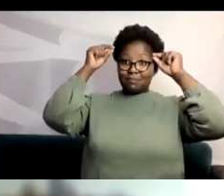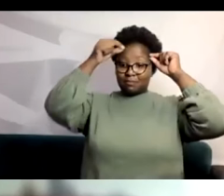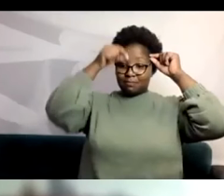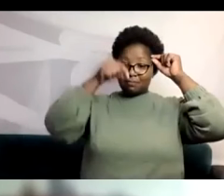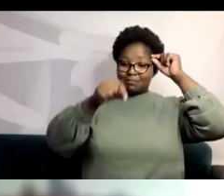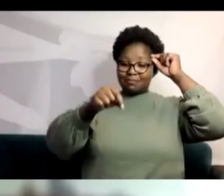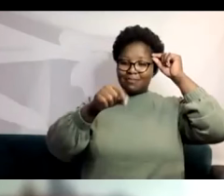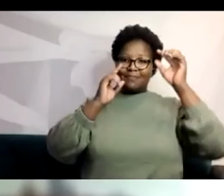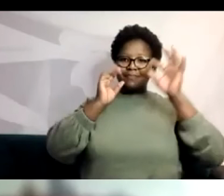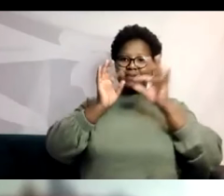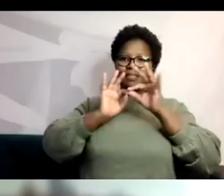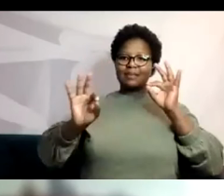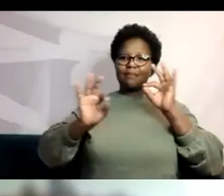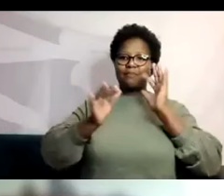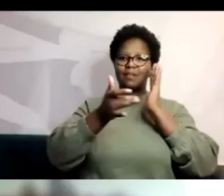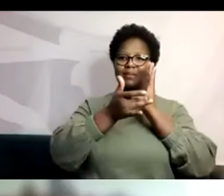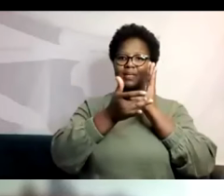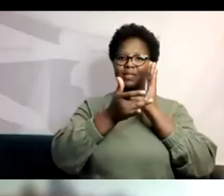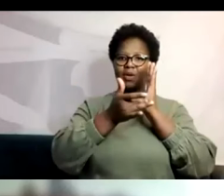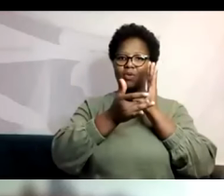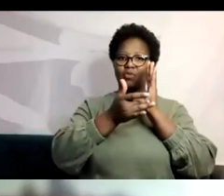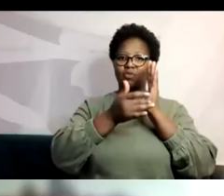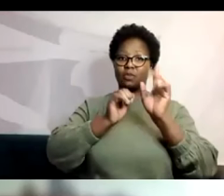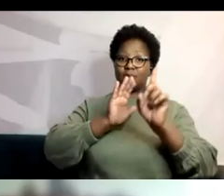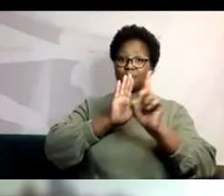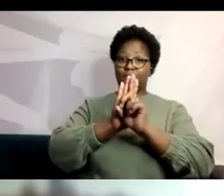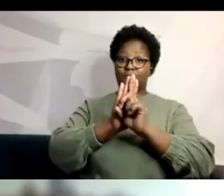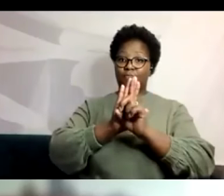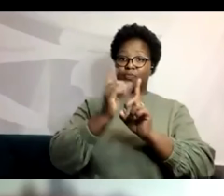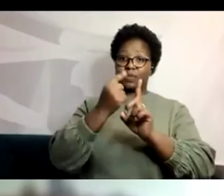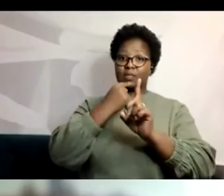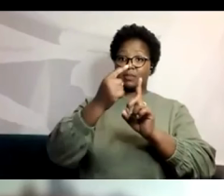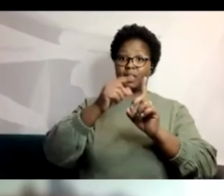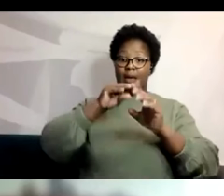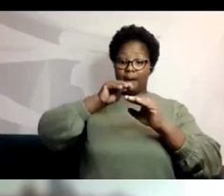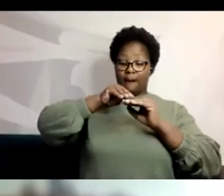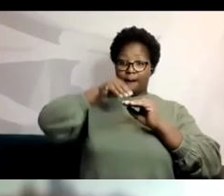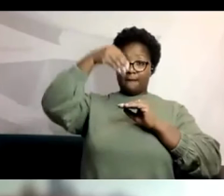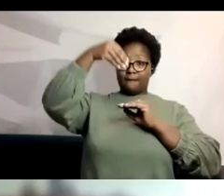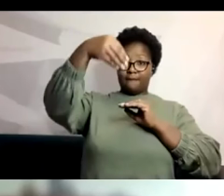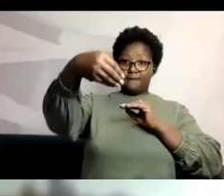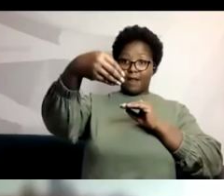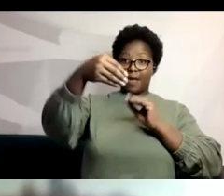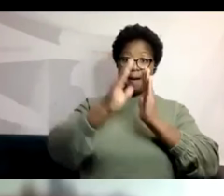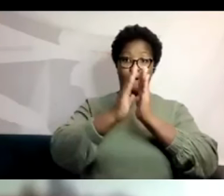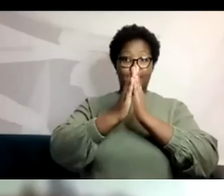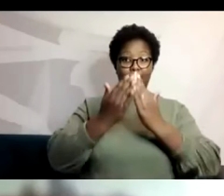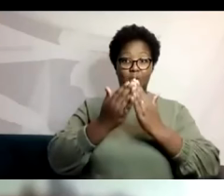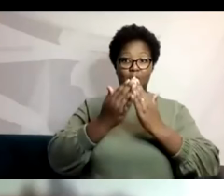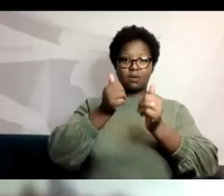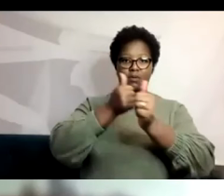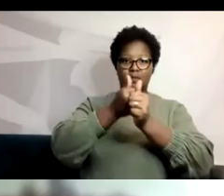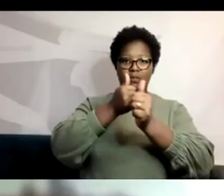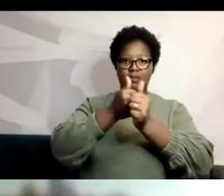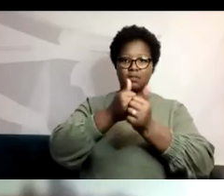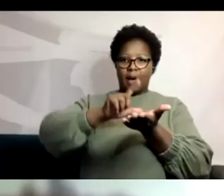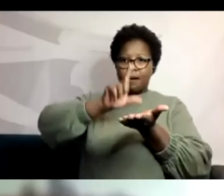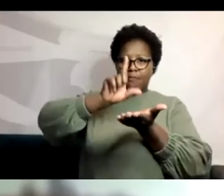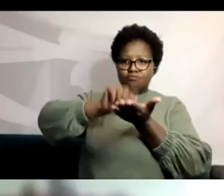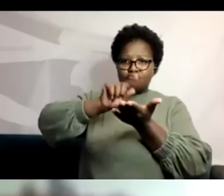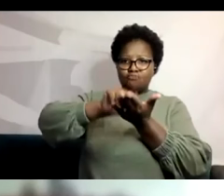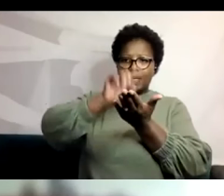technology. She not only does she create her flip books, she creates print designs, she creates